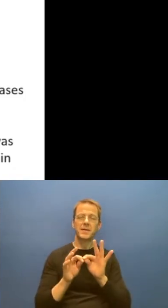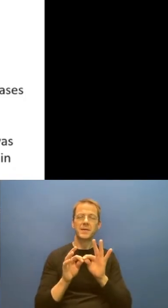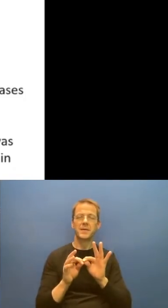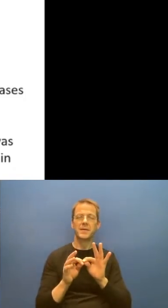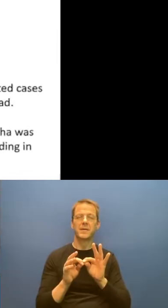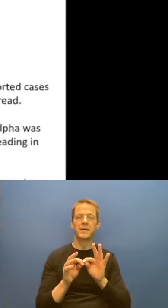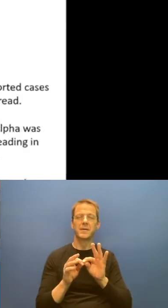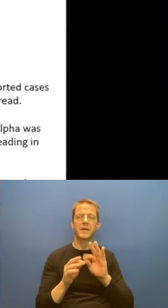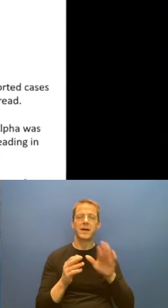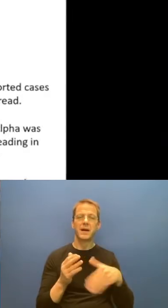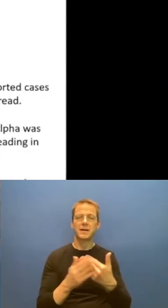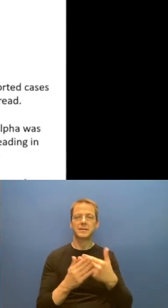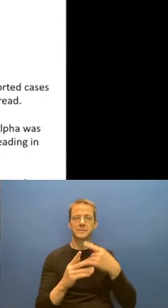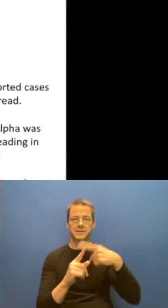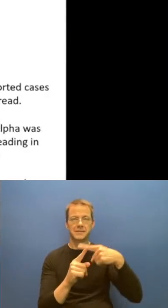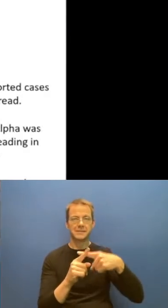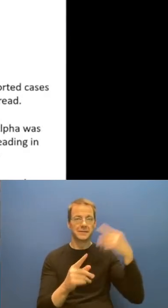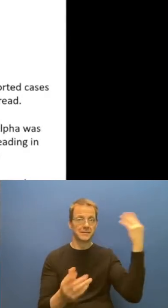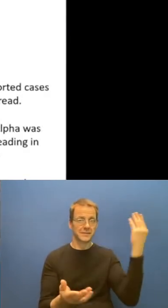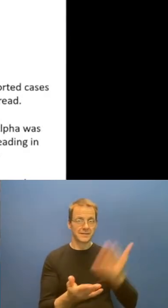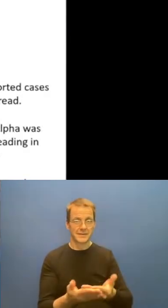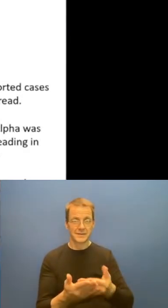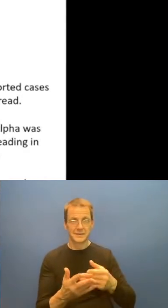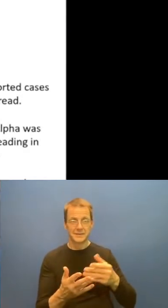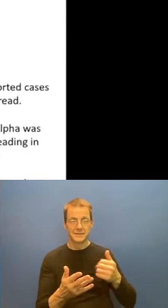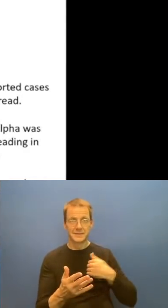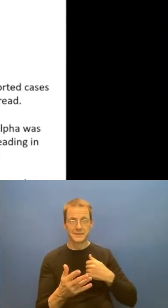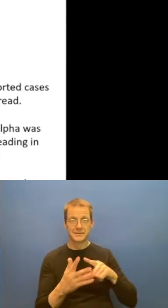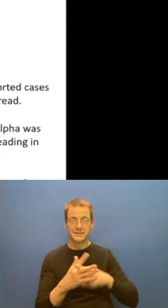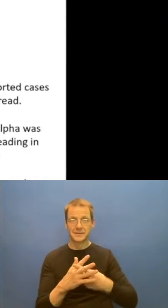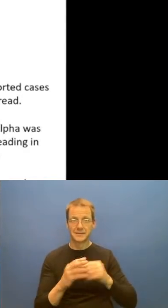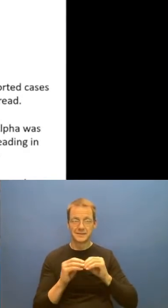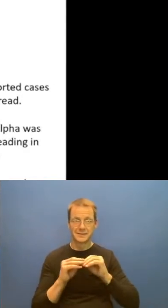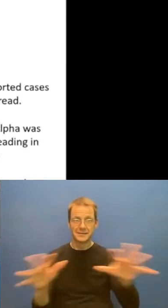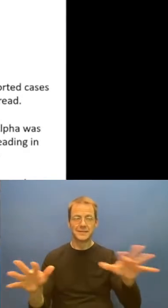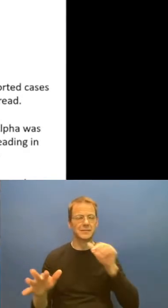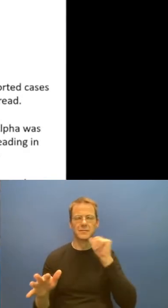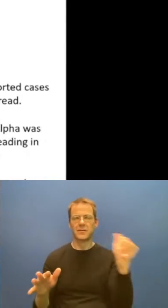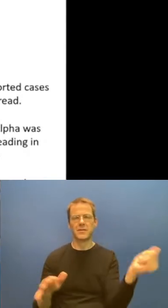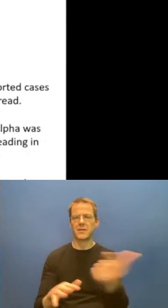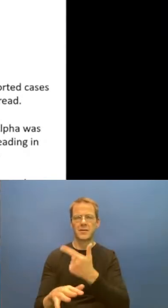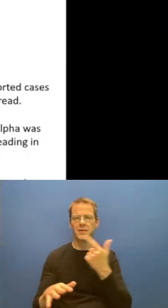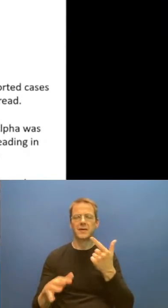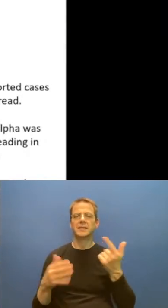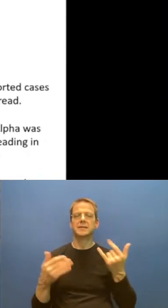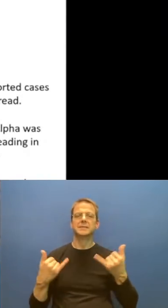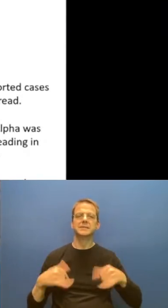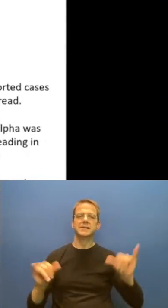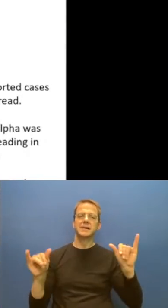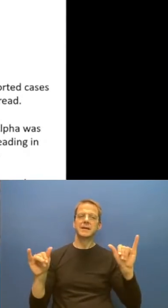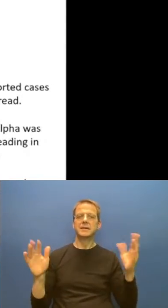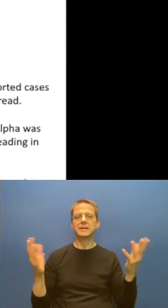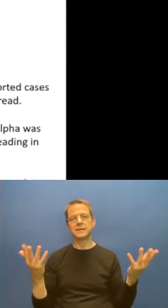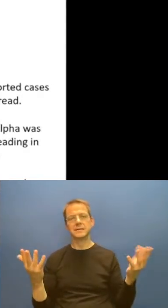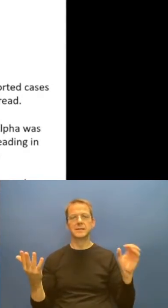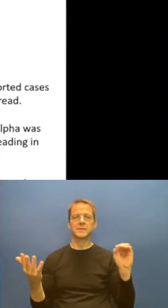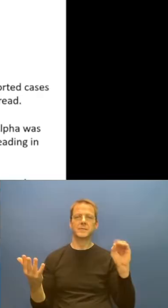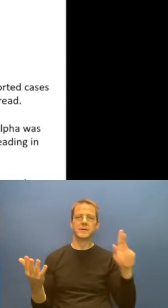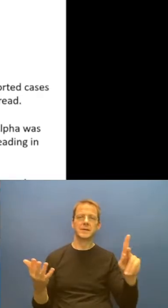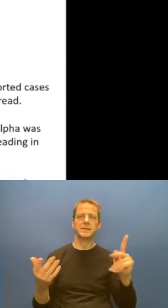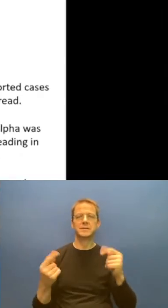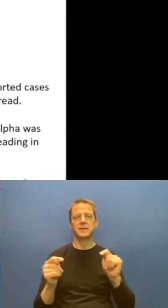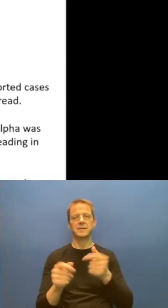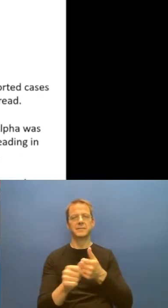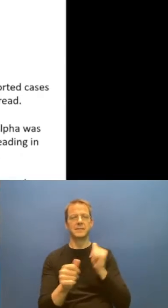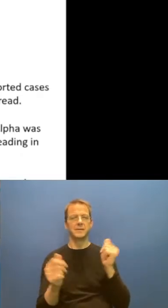have chance to be not in the worst case scenario with those few first cases, but eventually some of the cases would sort